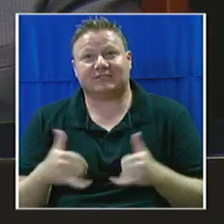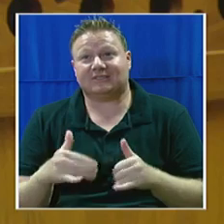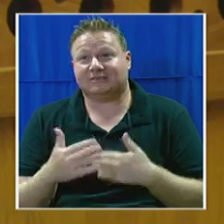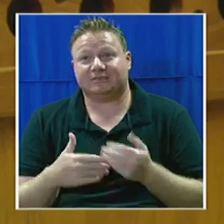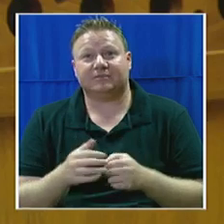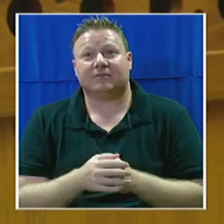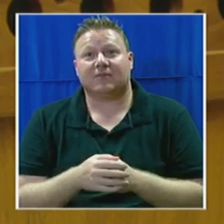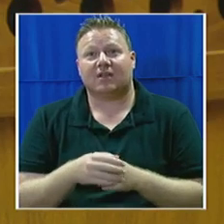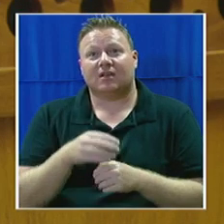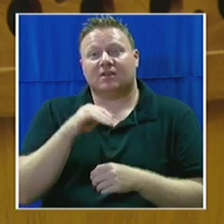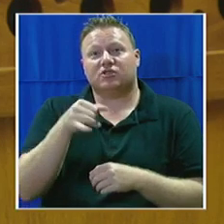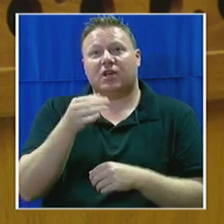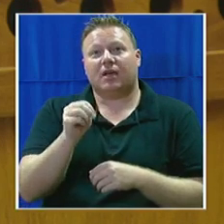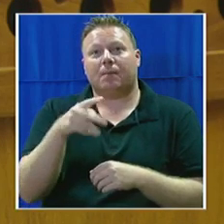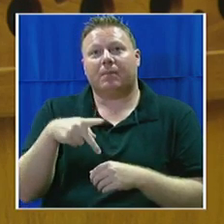JMPT